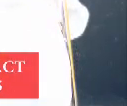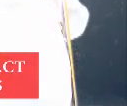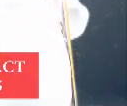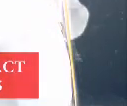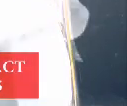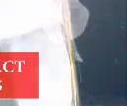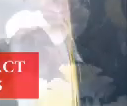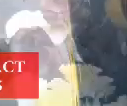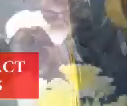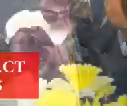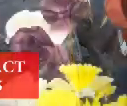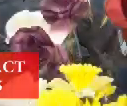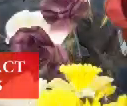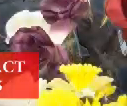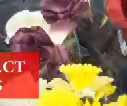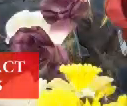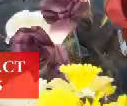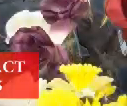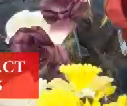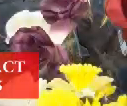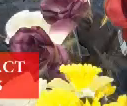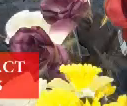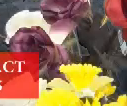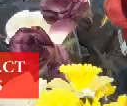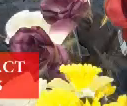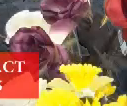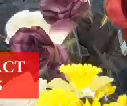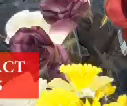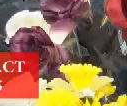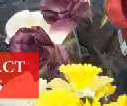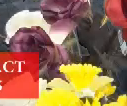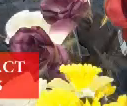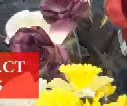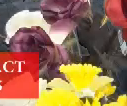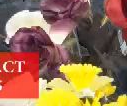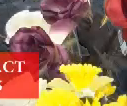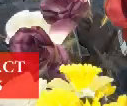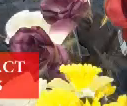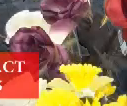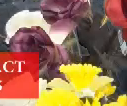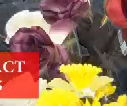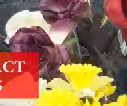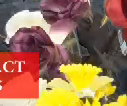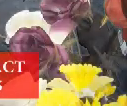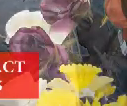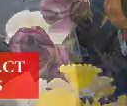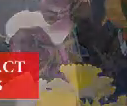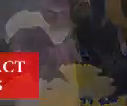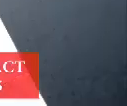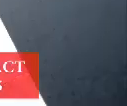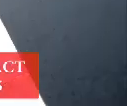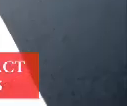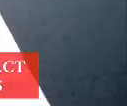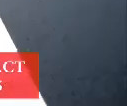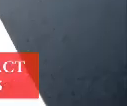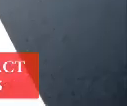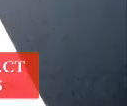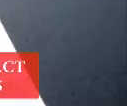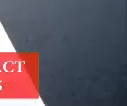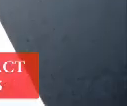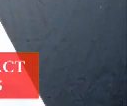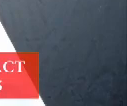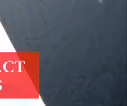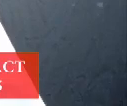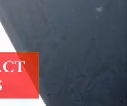programme bu mag boobule. dinañ ko indi ajuma bu nekk bu juróom-ñetti waxtu jotee ba juróom-ñeenti waxtu ak genn wàll. asalaamaaleykum